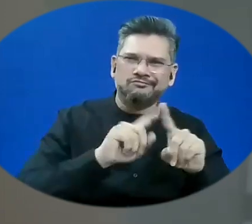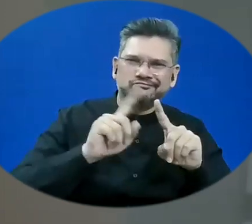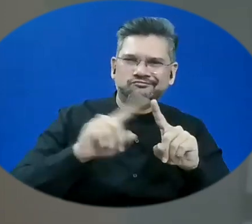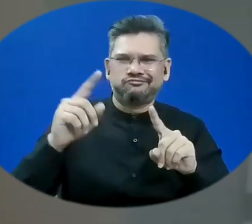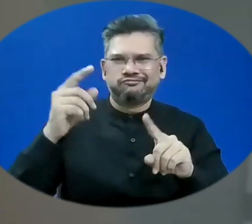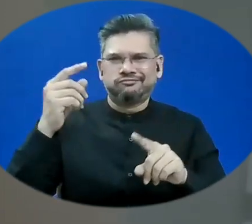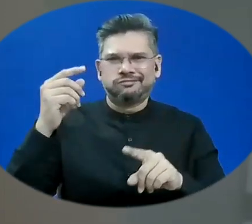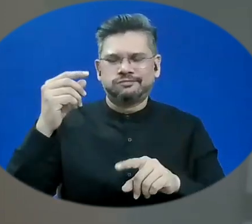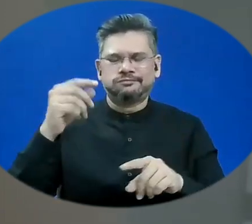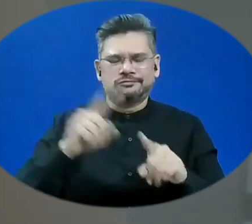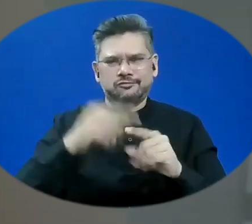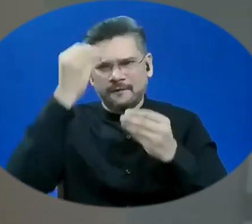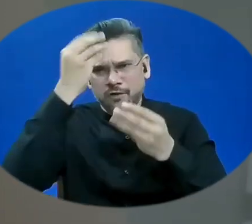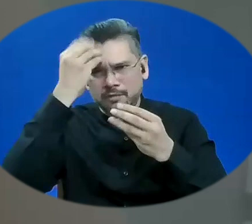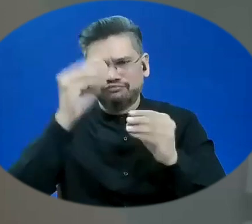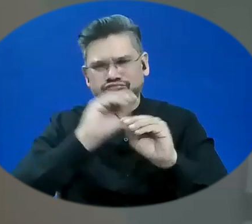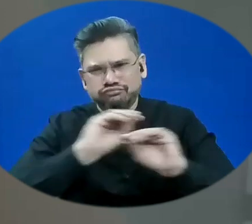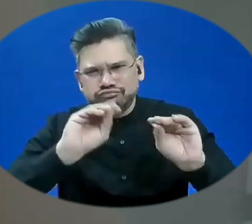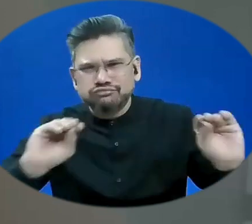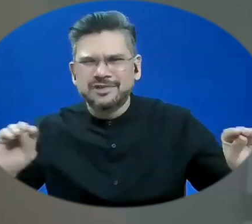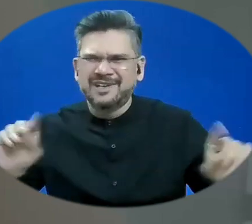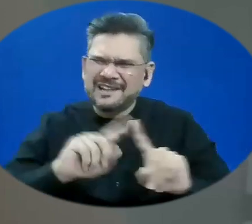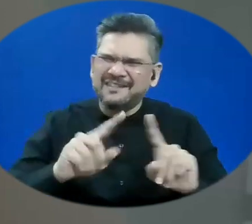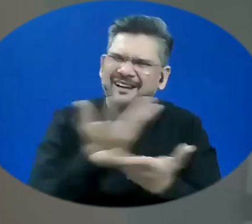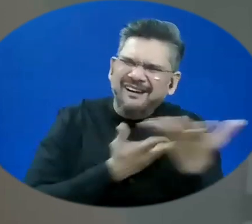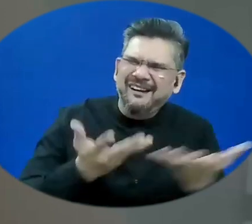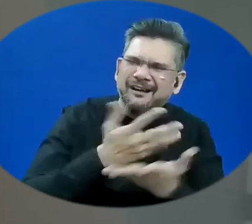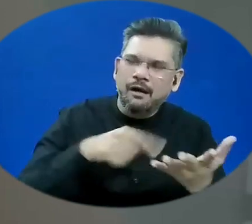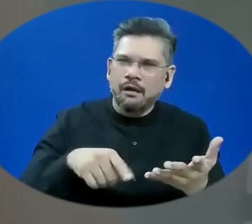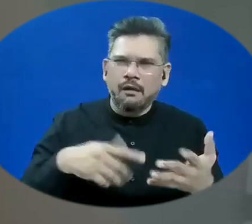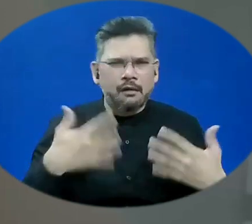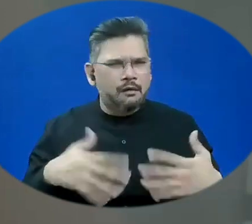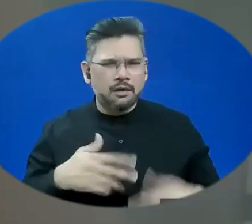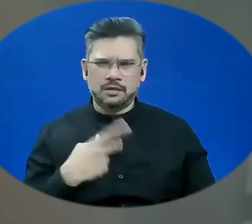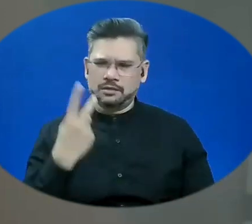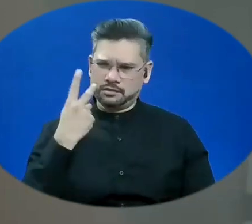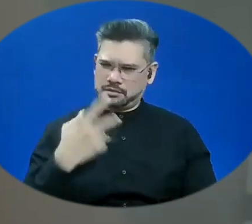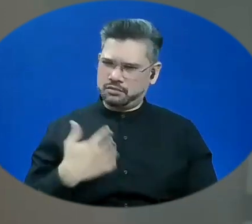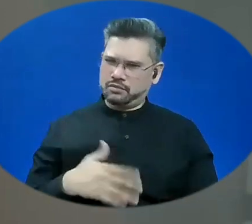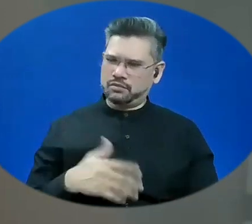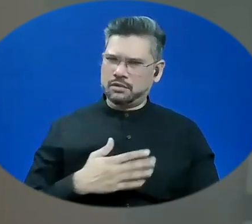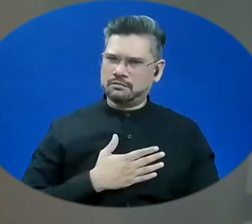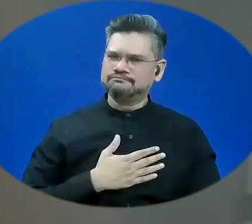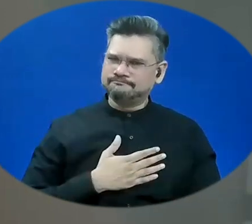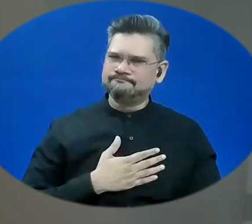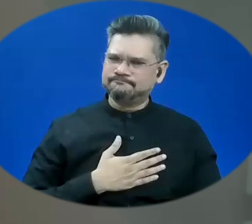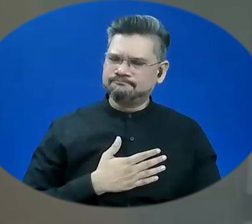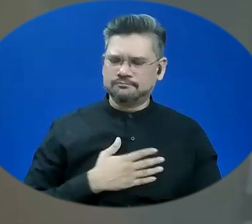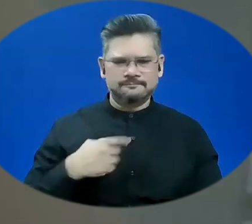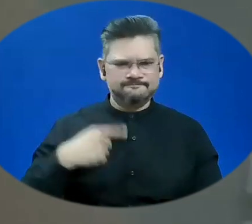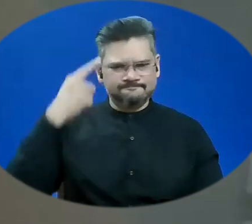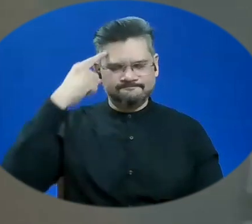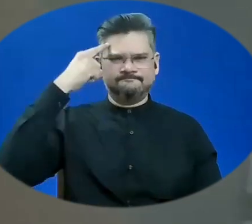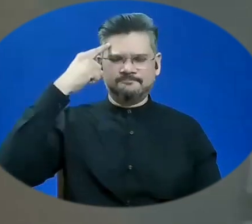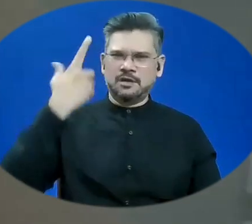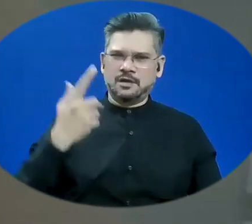these conversations really convinced me that caregivers and in general also people living with dementia, especially